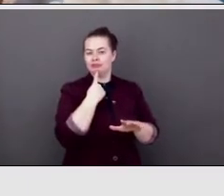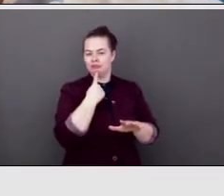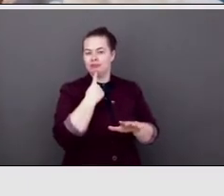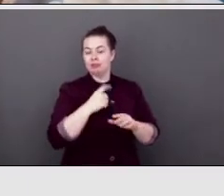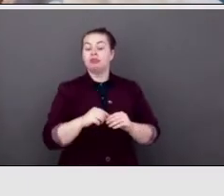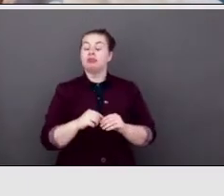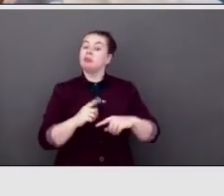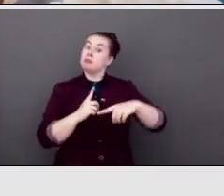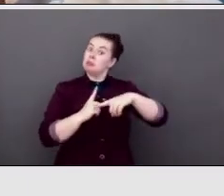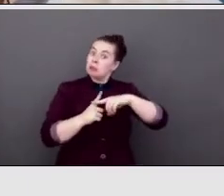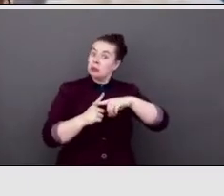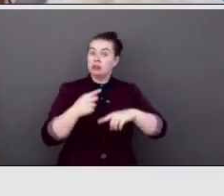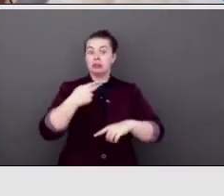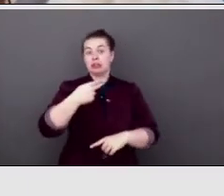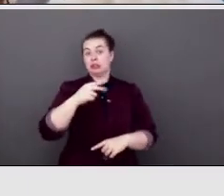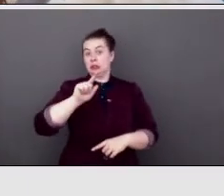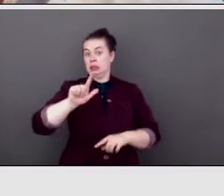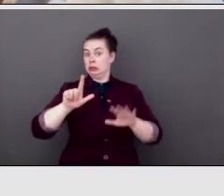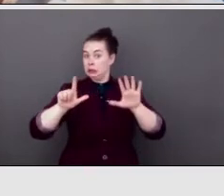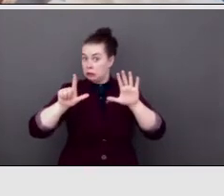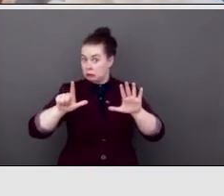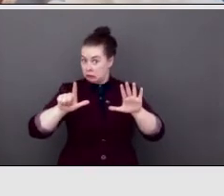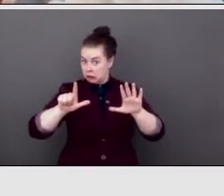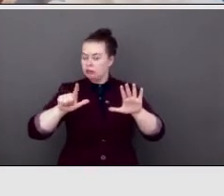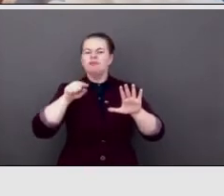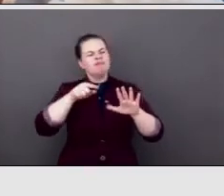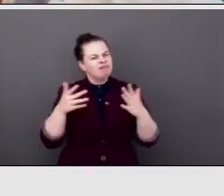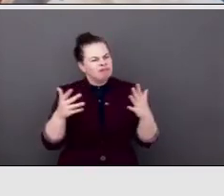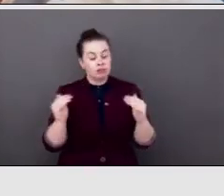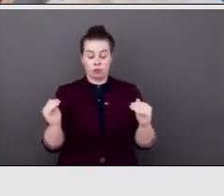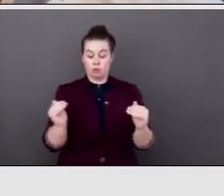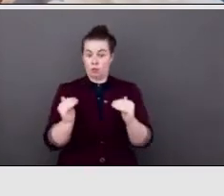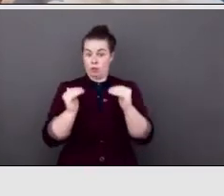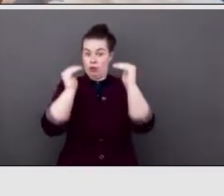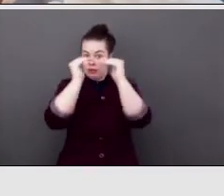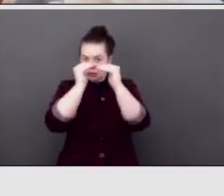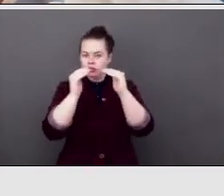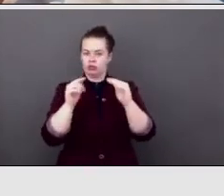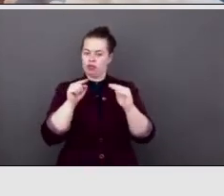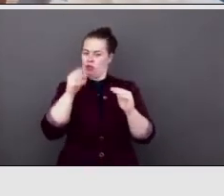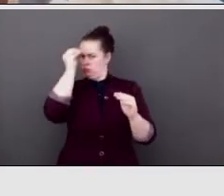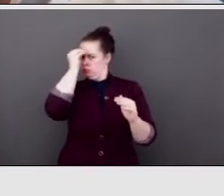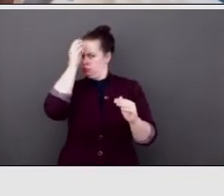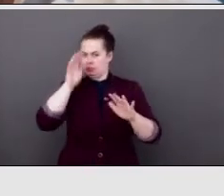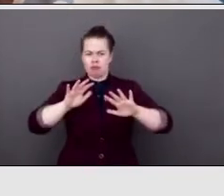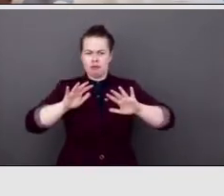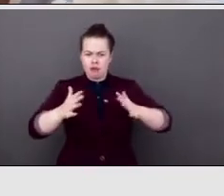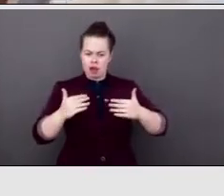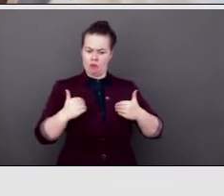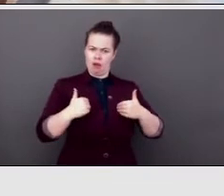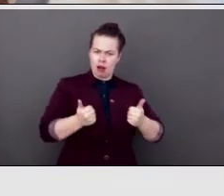standards coming from HL7, which is an organization that is specialized on information exchange in healthcare.